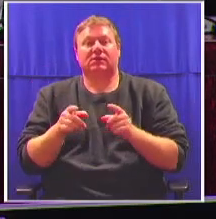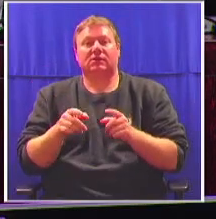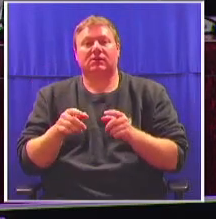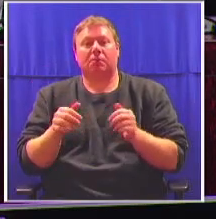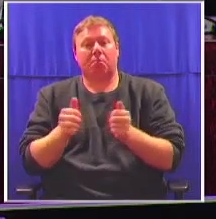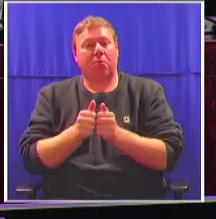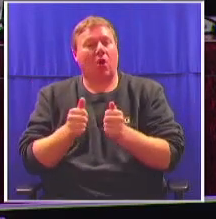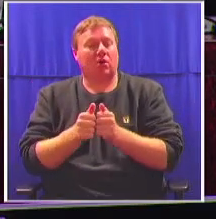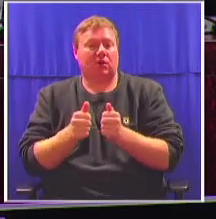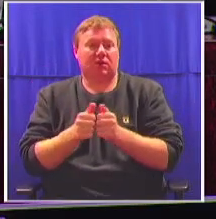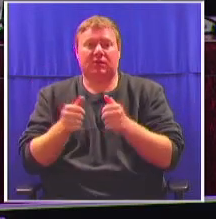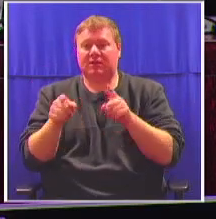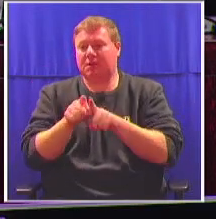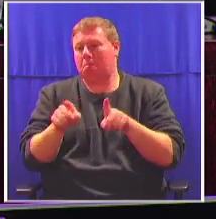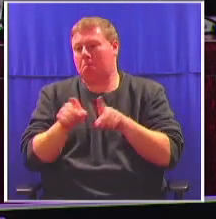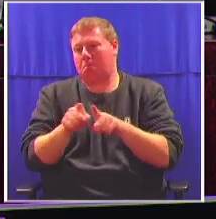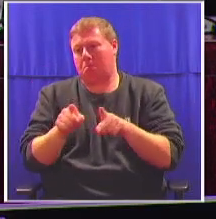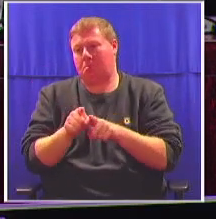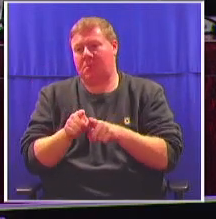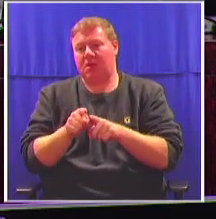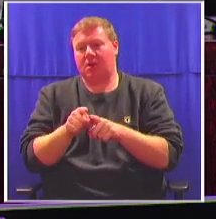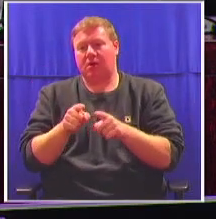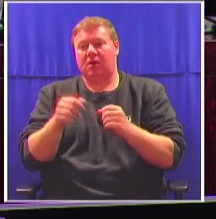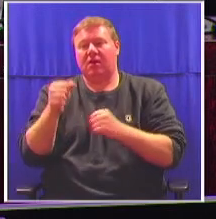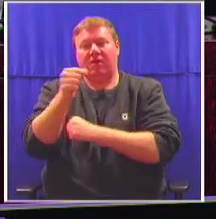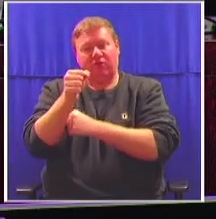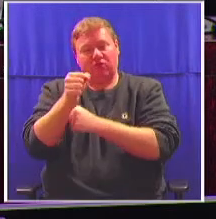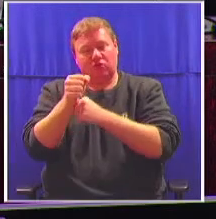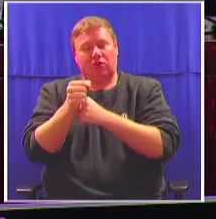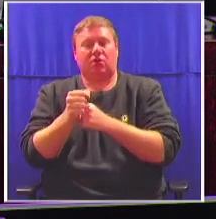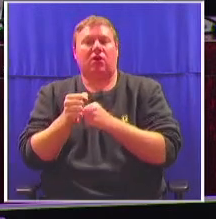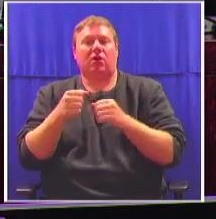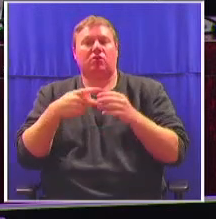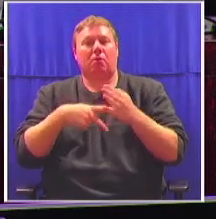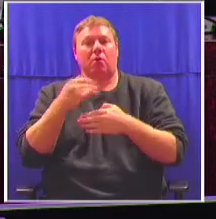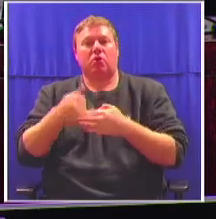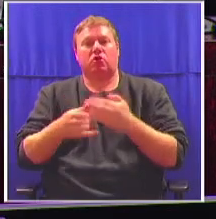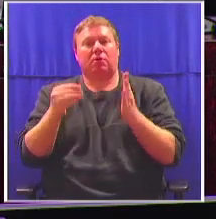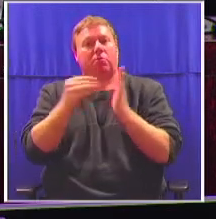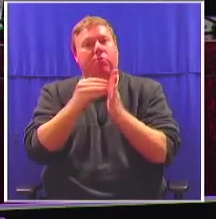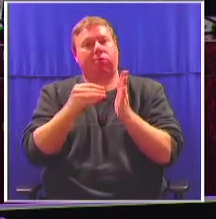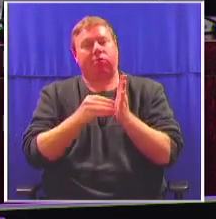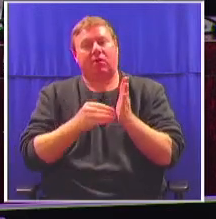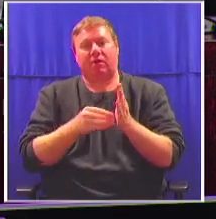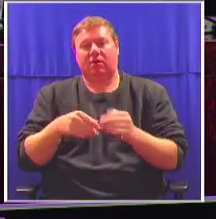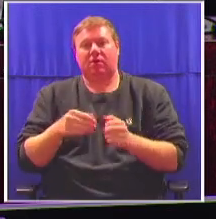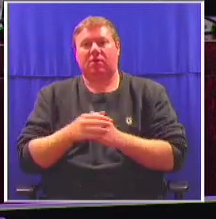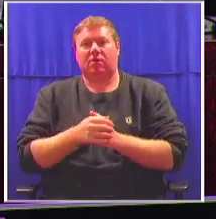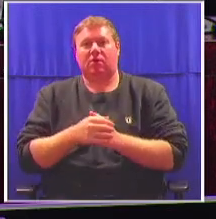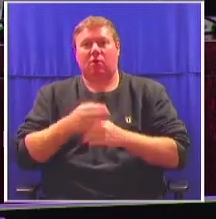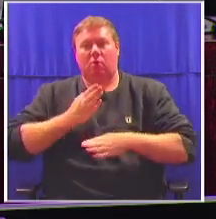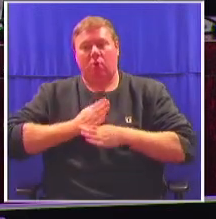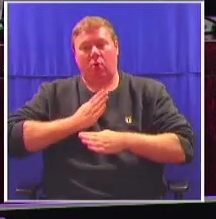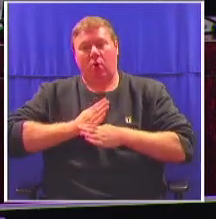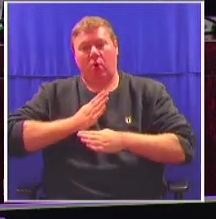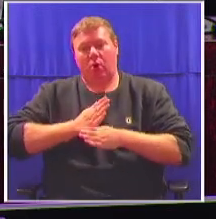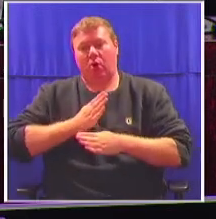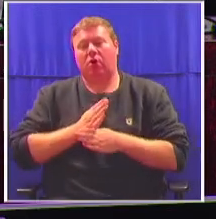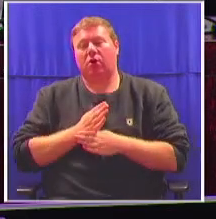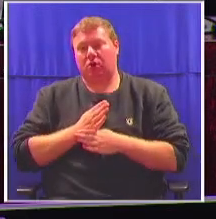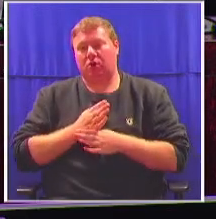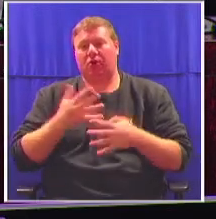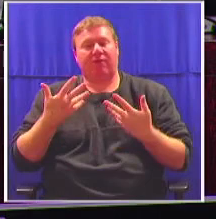to prepare and implement infrastructure projects. This week, this work is starting to